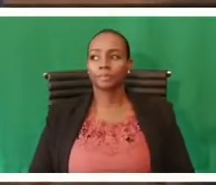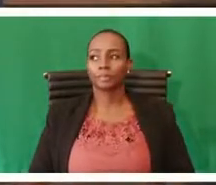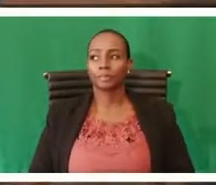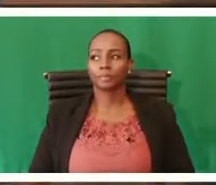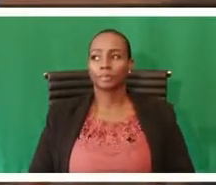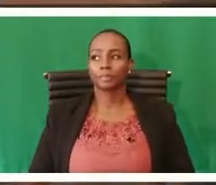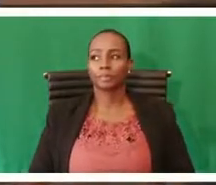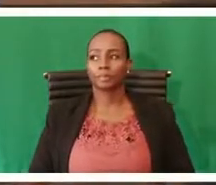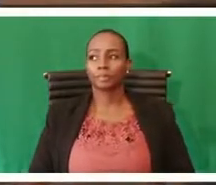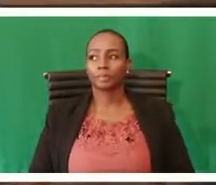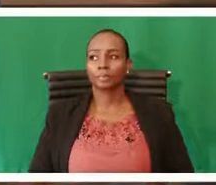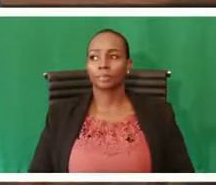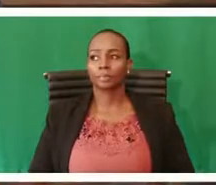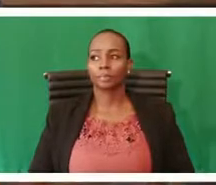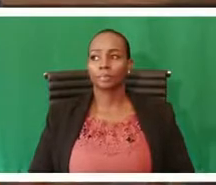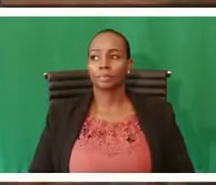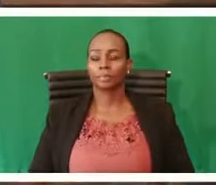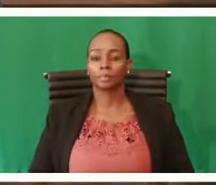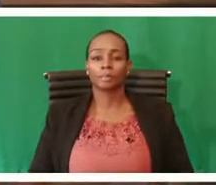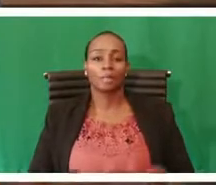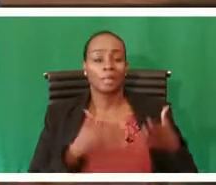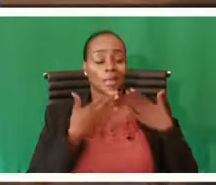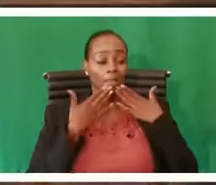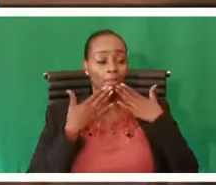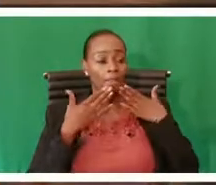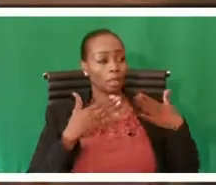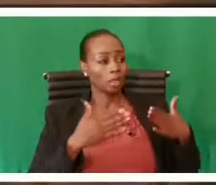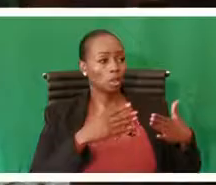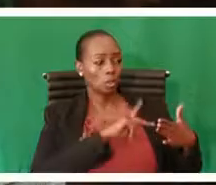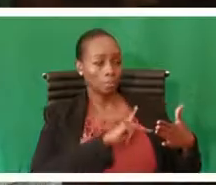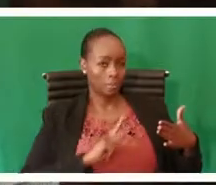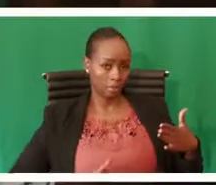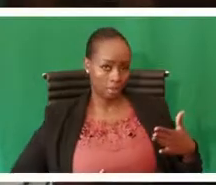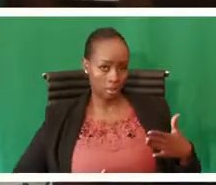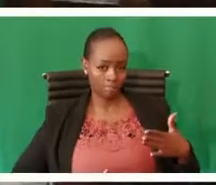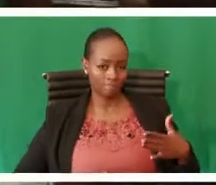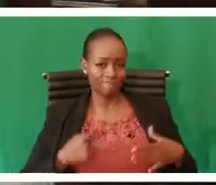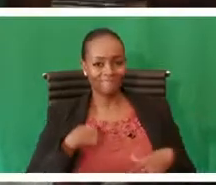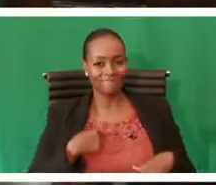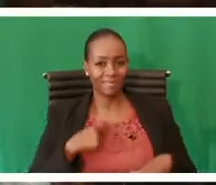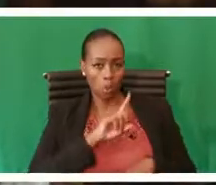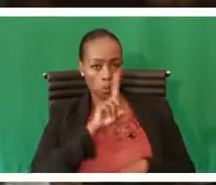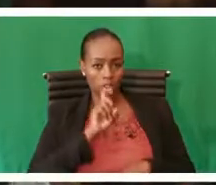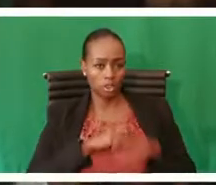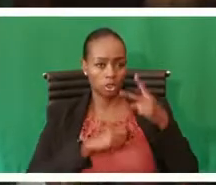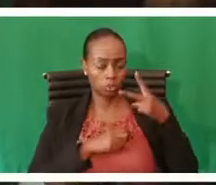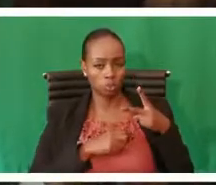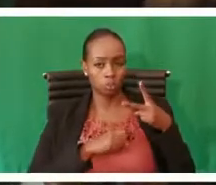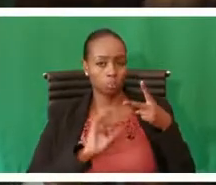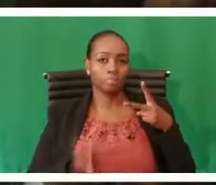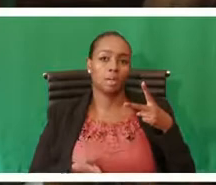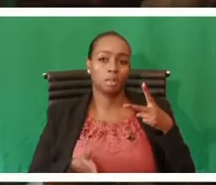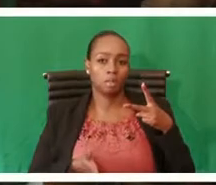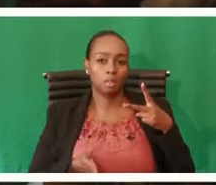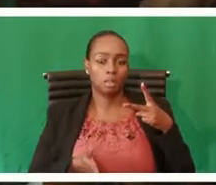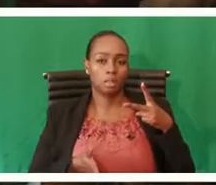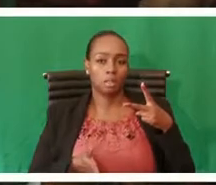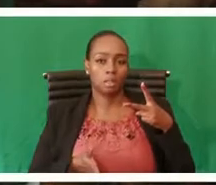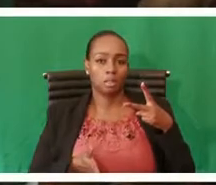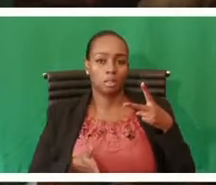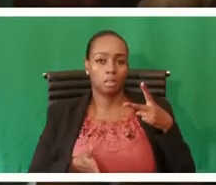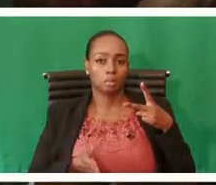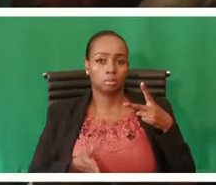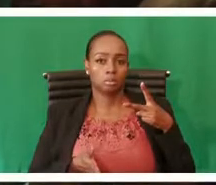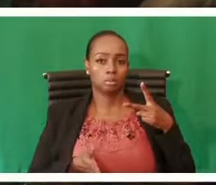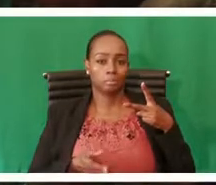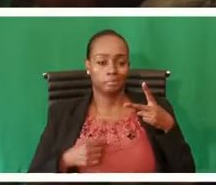Thank you very much, Honorable Premier. I have only two questions that have been going